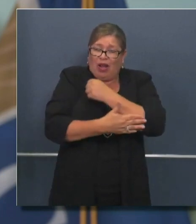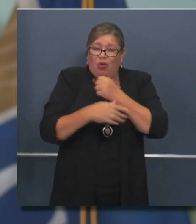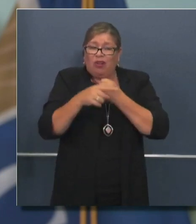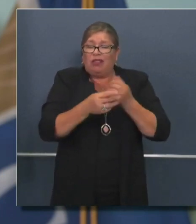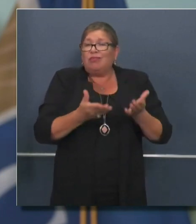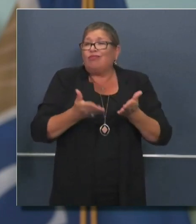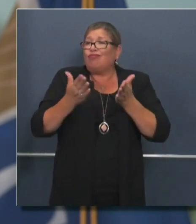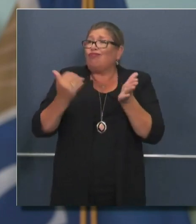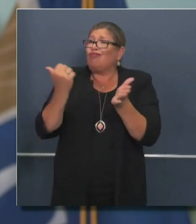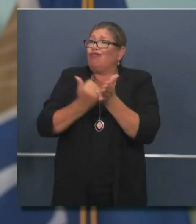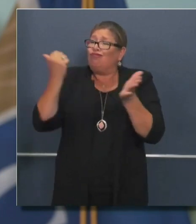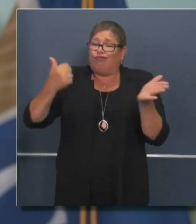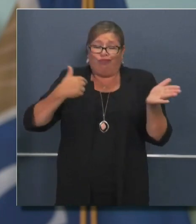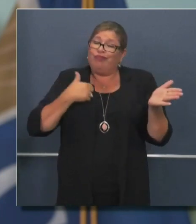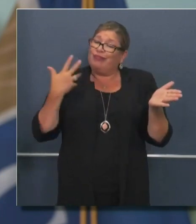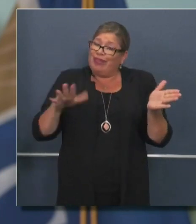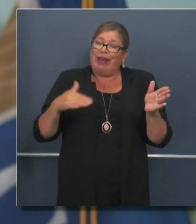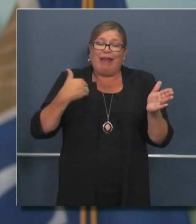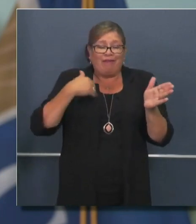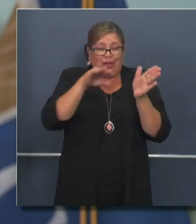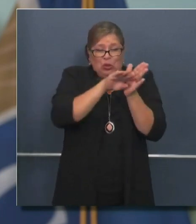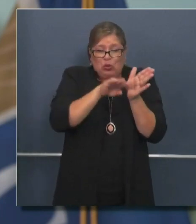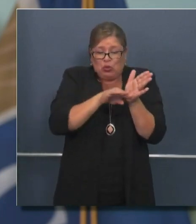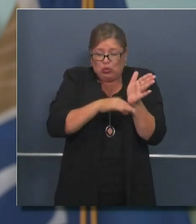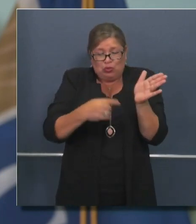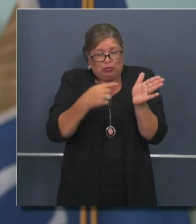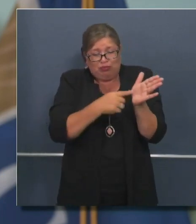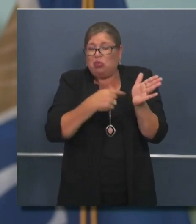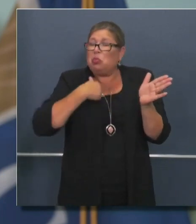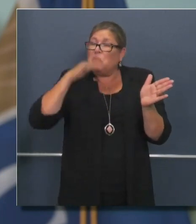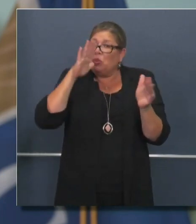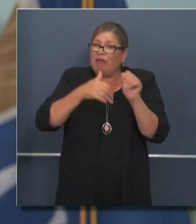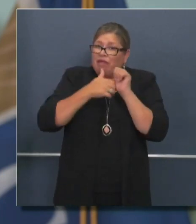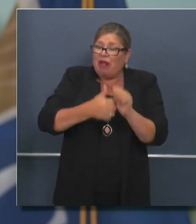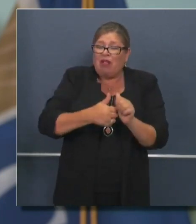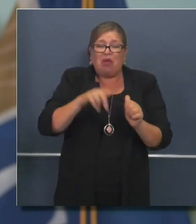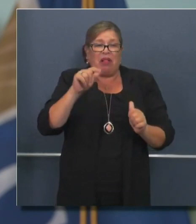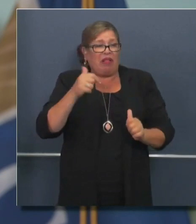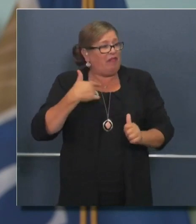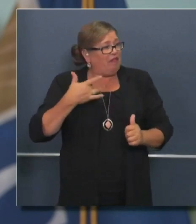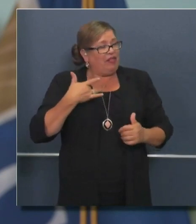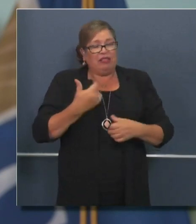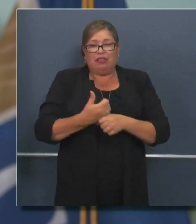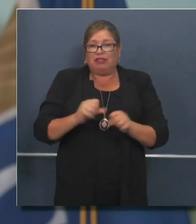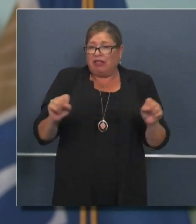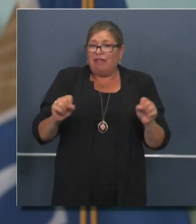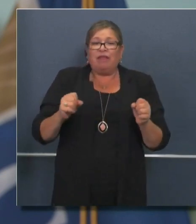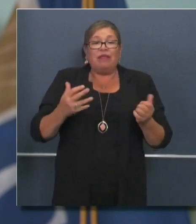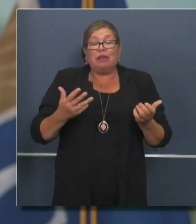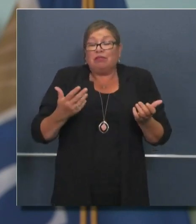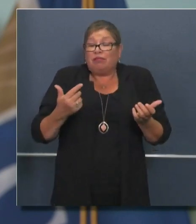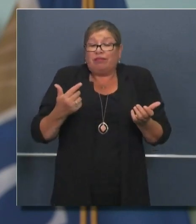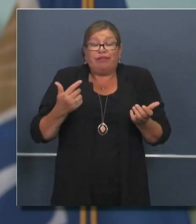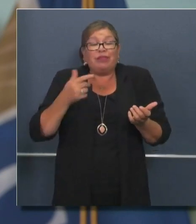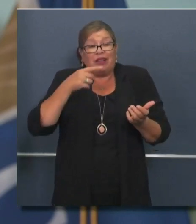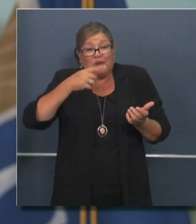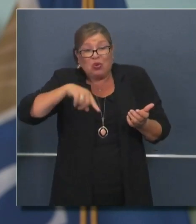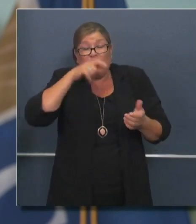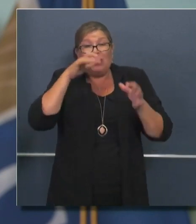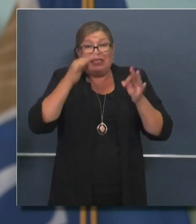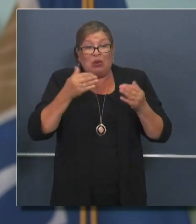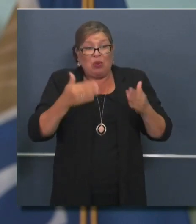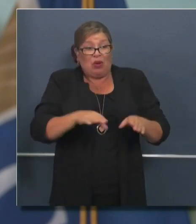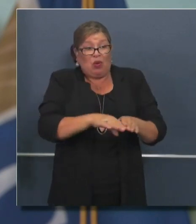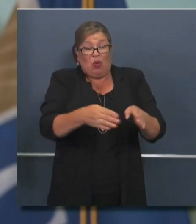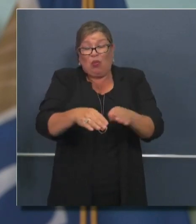out the self-certification that certain criteria and conditions, utilizing the technical assistance of the state of California and the guidelines that